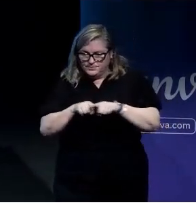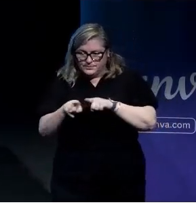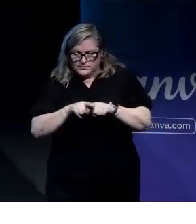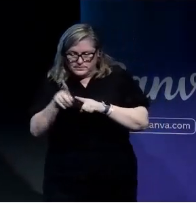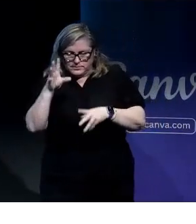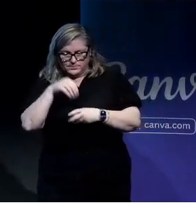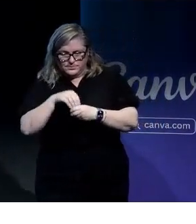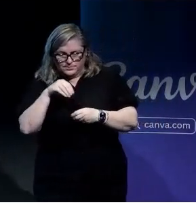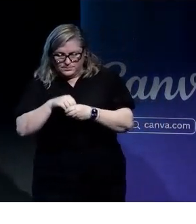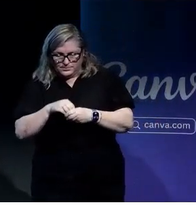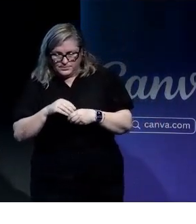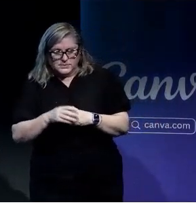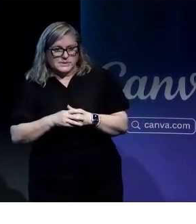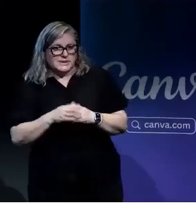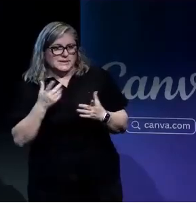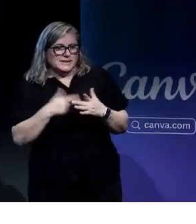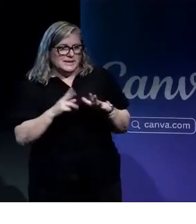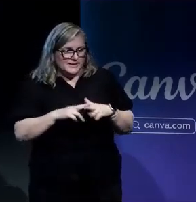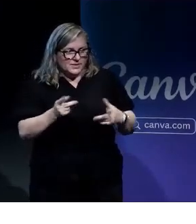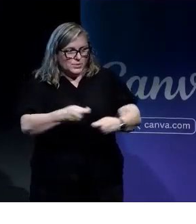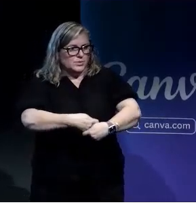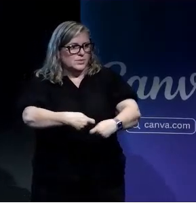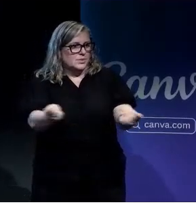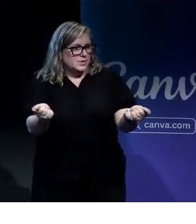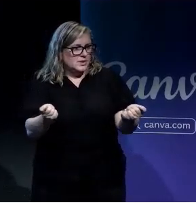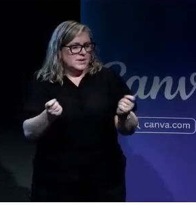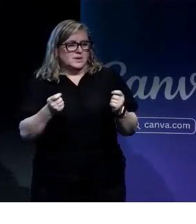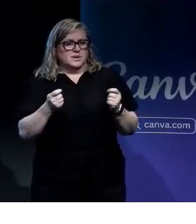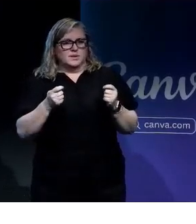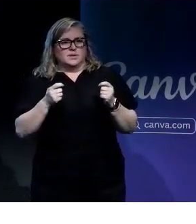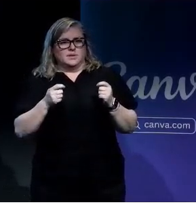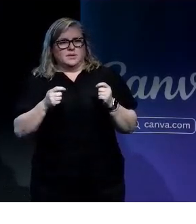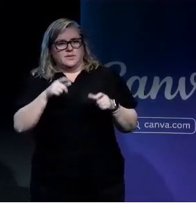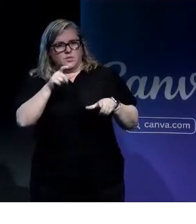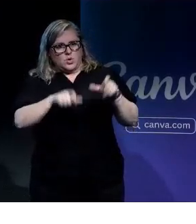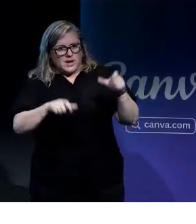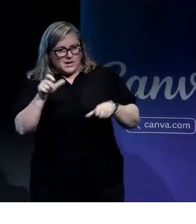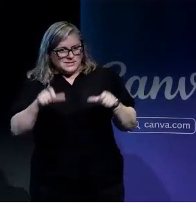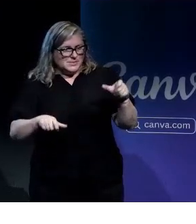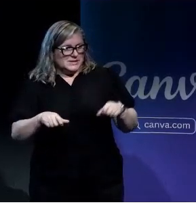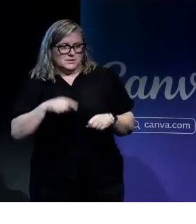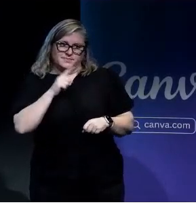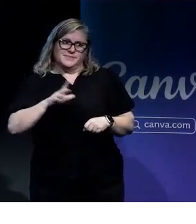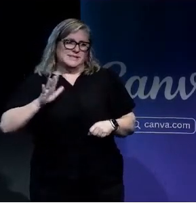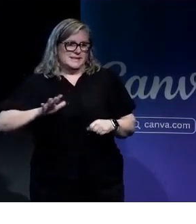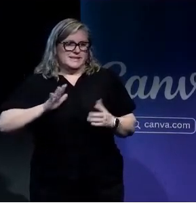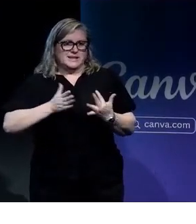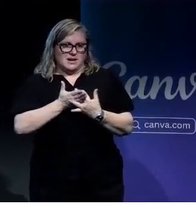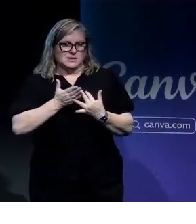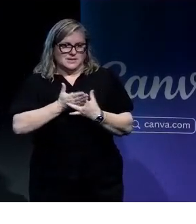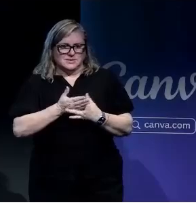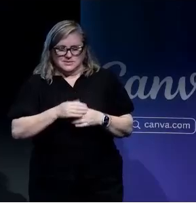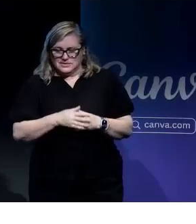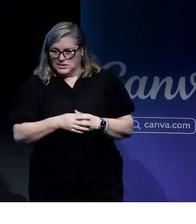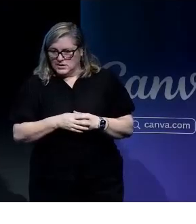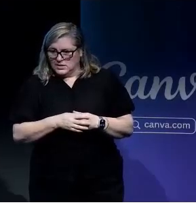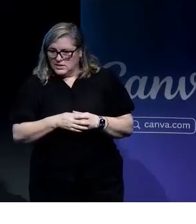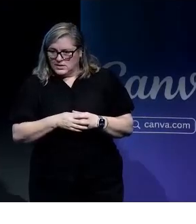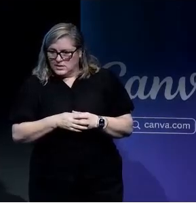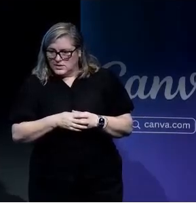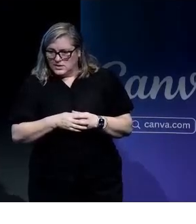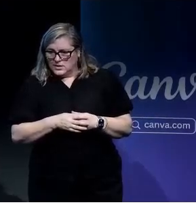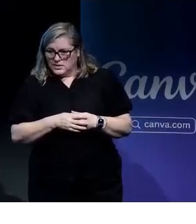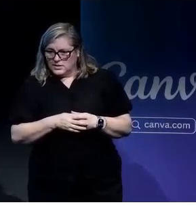you're giving e-learning to customers, for example, that needs to be accessible. Also, if